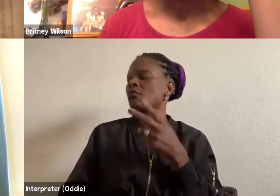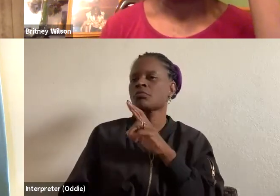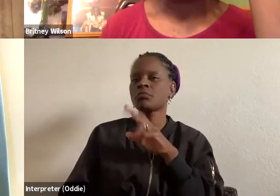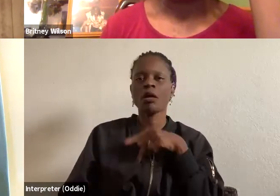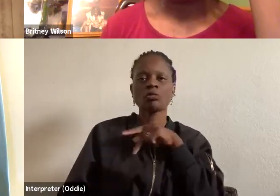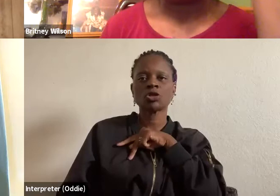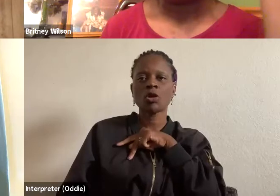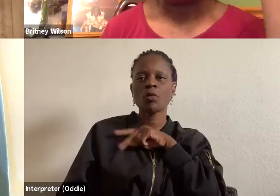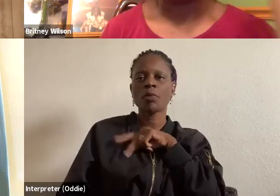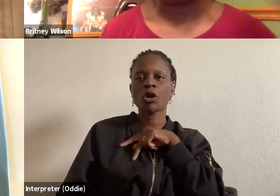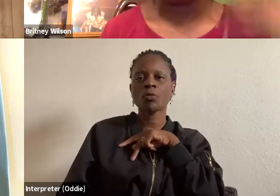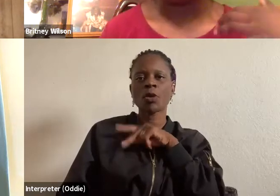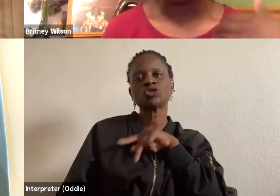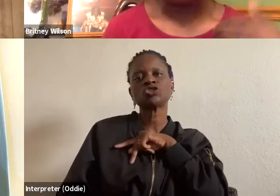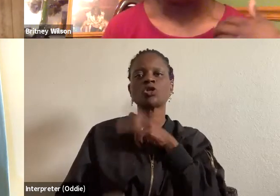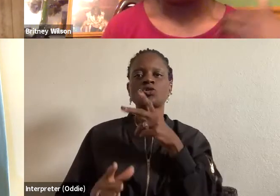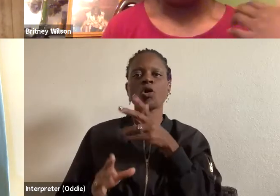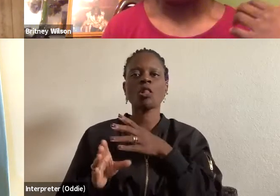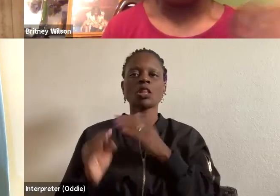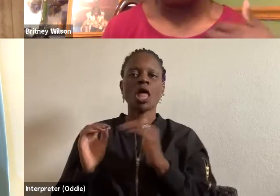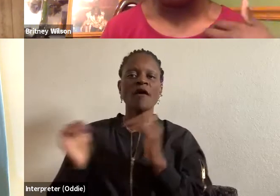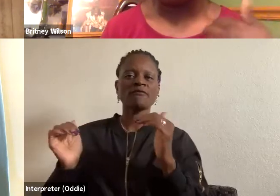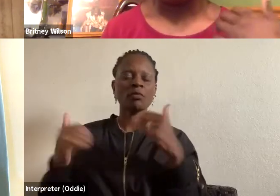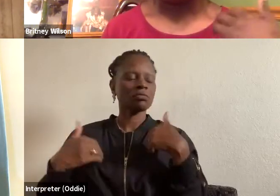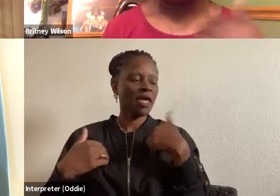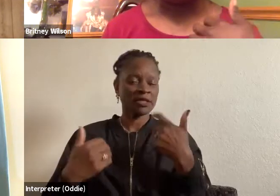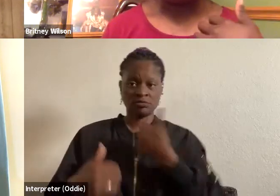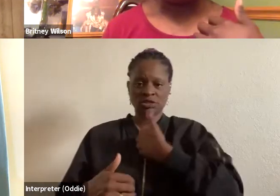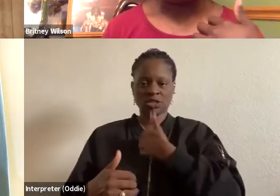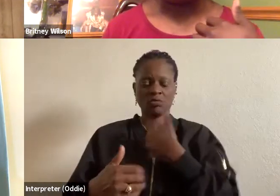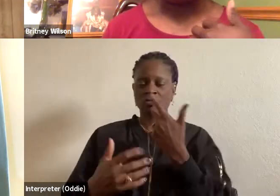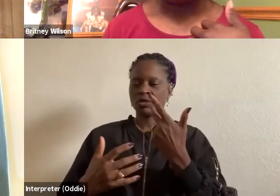actually had my physical safety and well-being